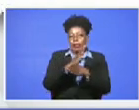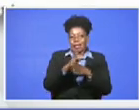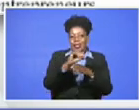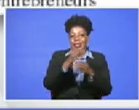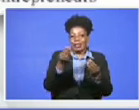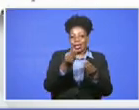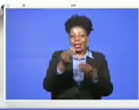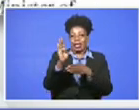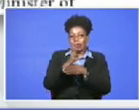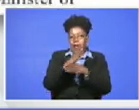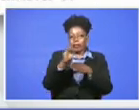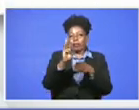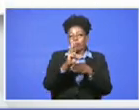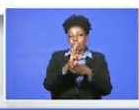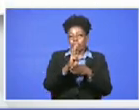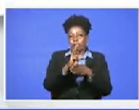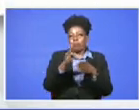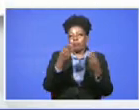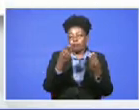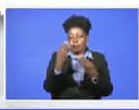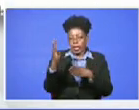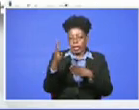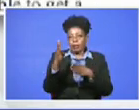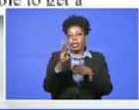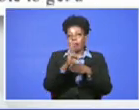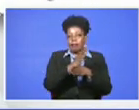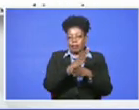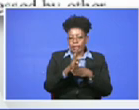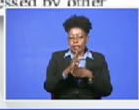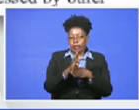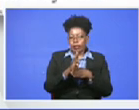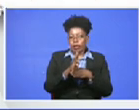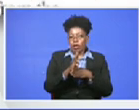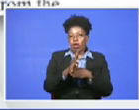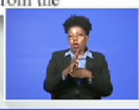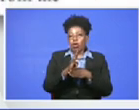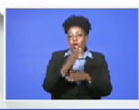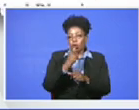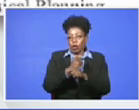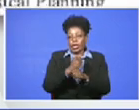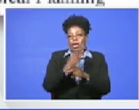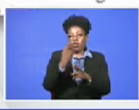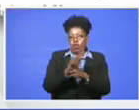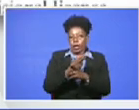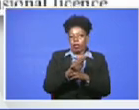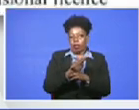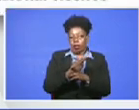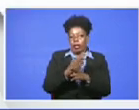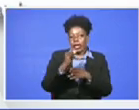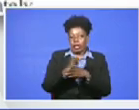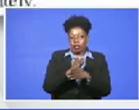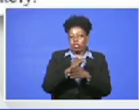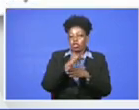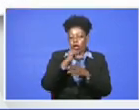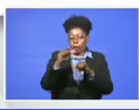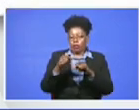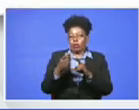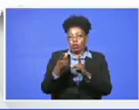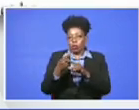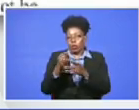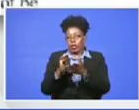non-Bahamian companies, along with businesses with storefronts or operating in regulated industries, are not eligible. For more